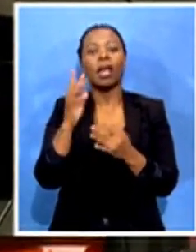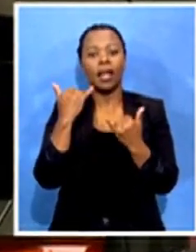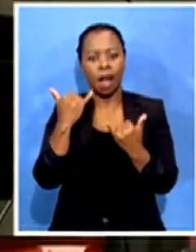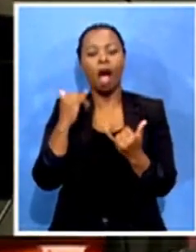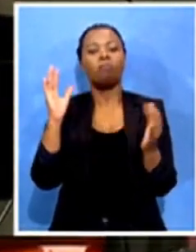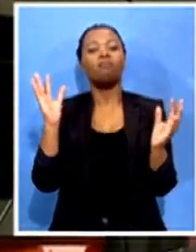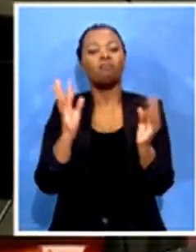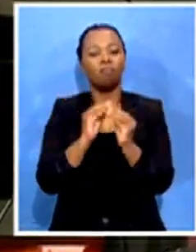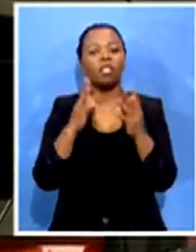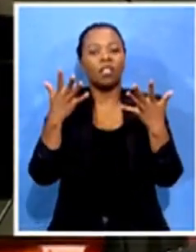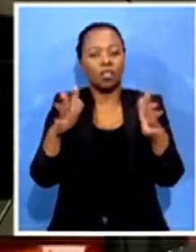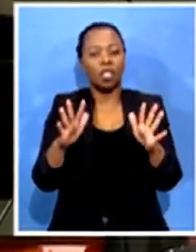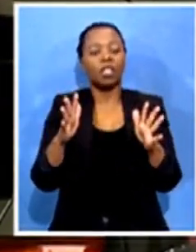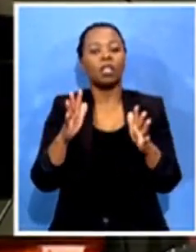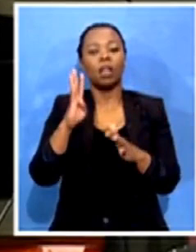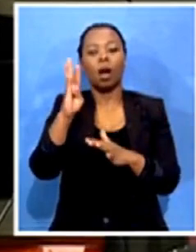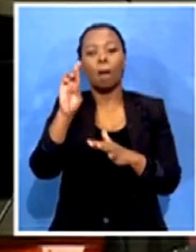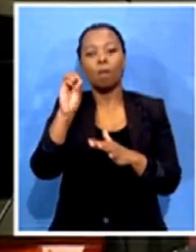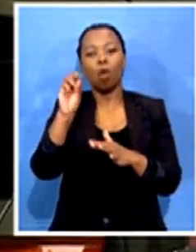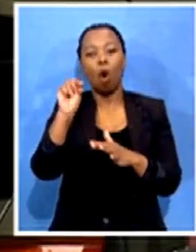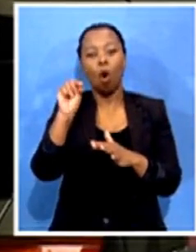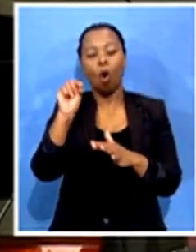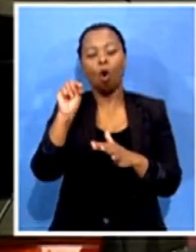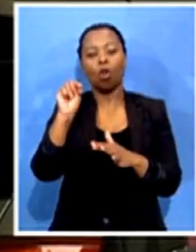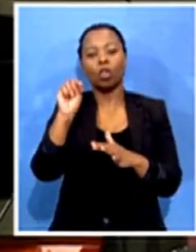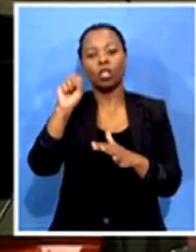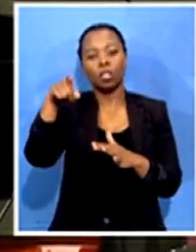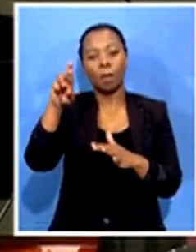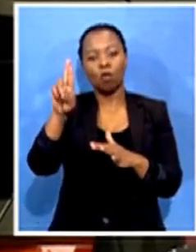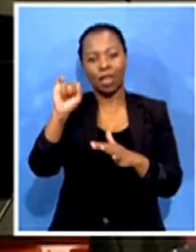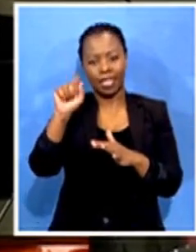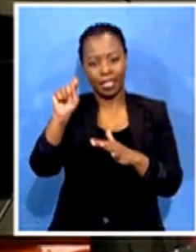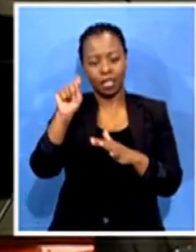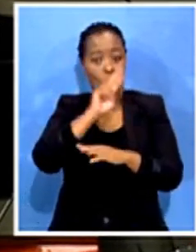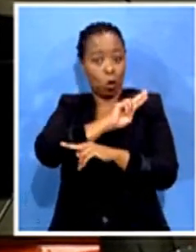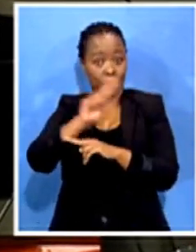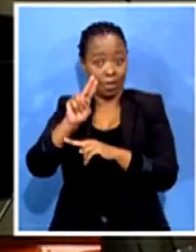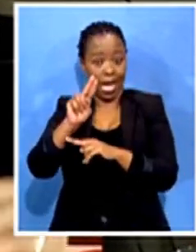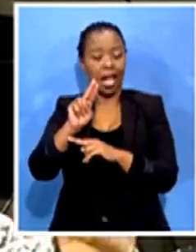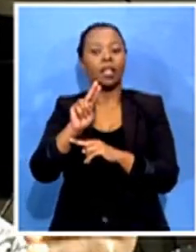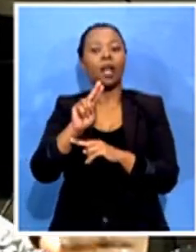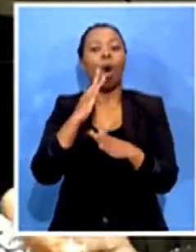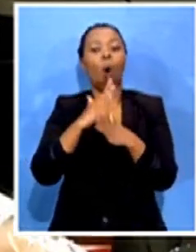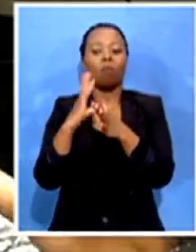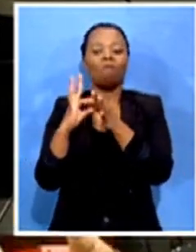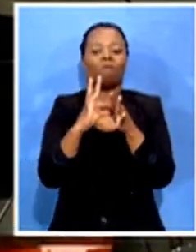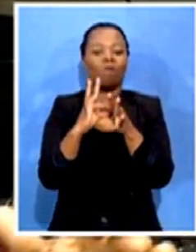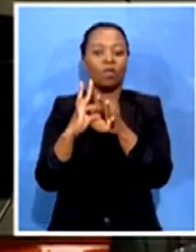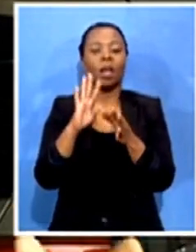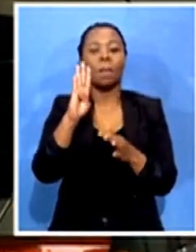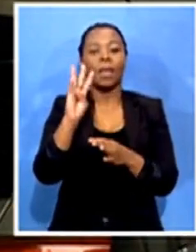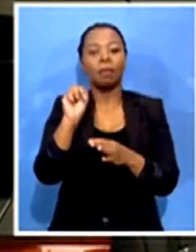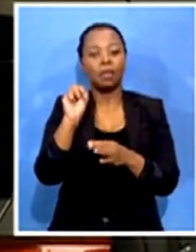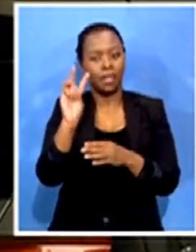Hospital. Those 150 beds, we have worked in partnership with BMW. Those 100, they are just doing